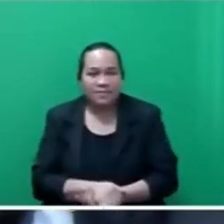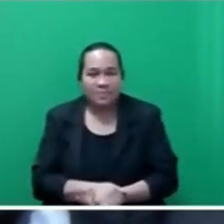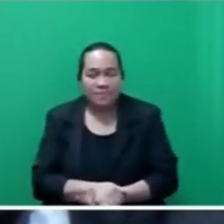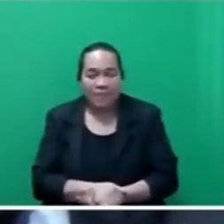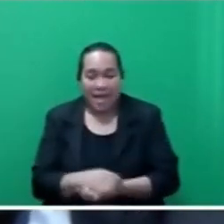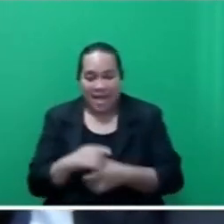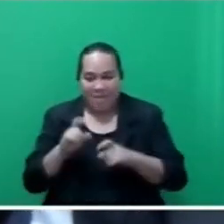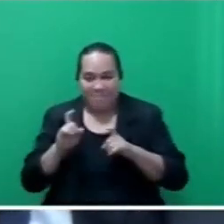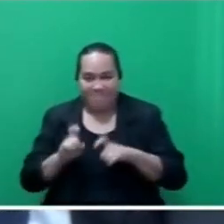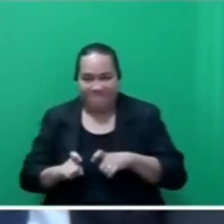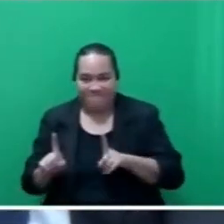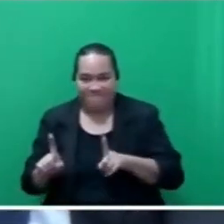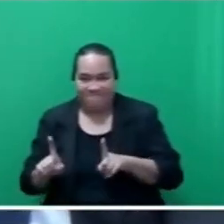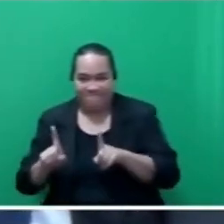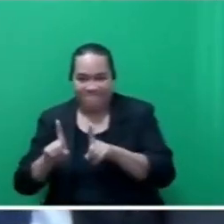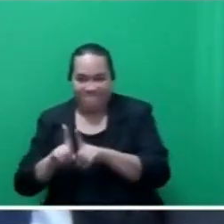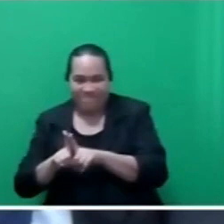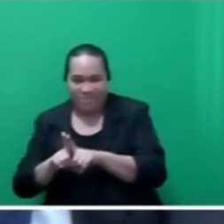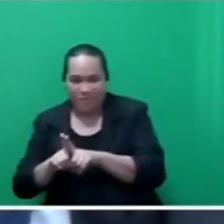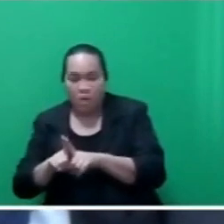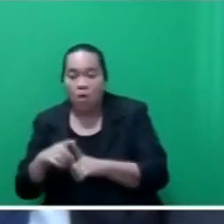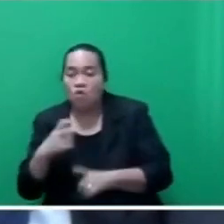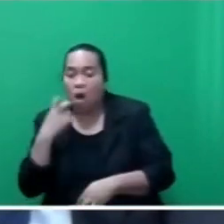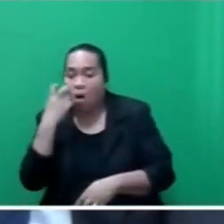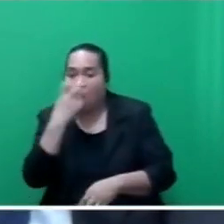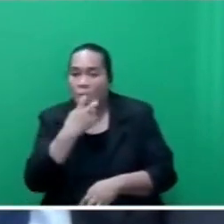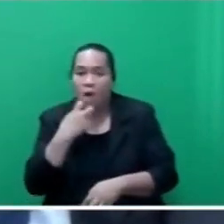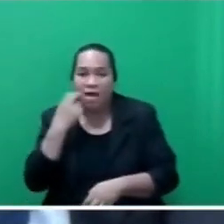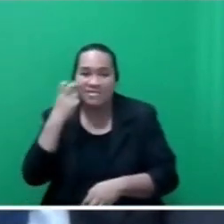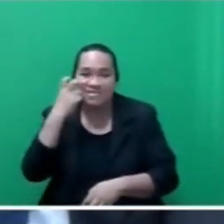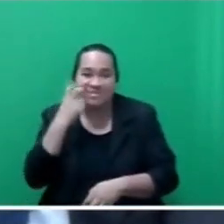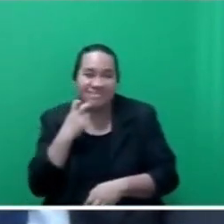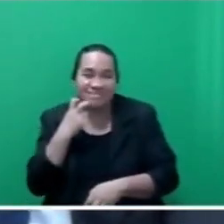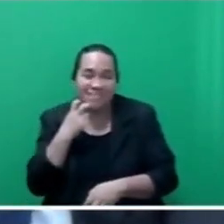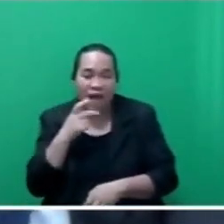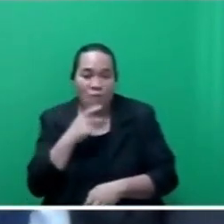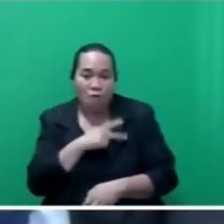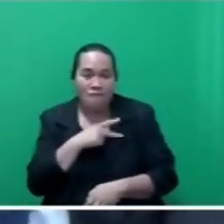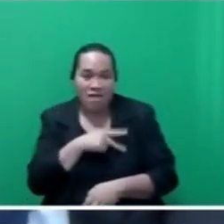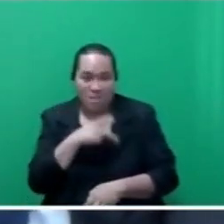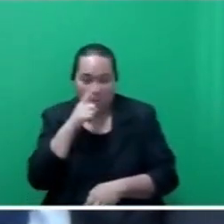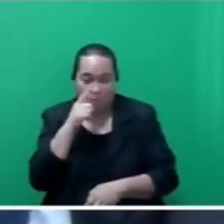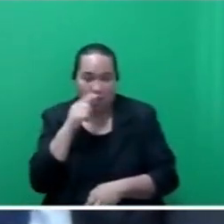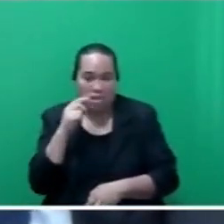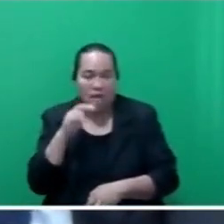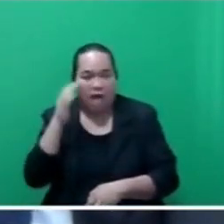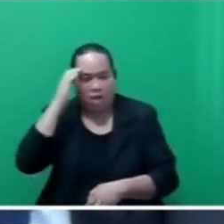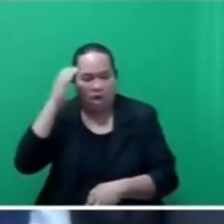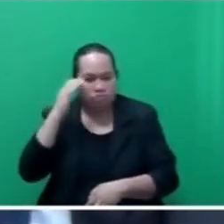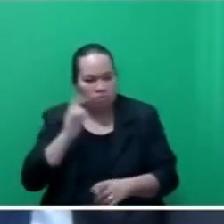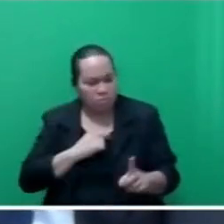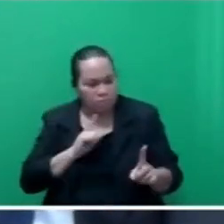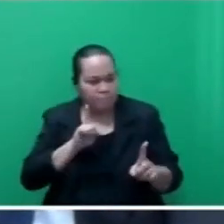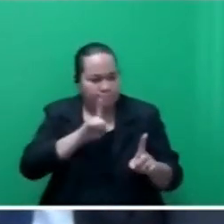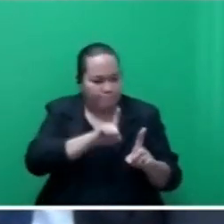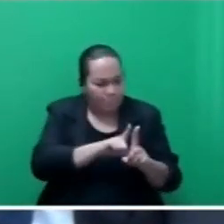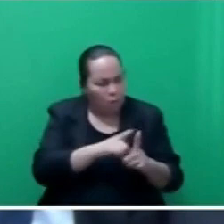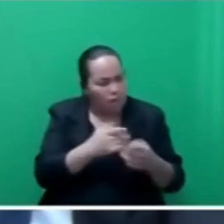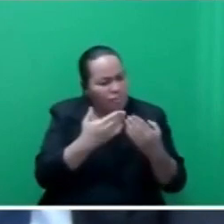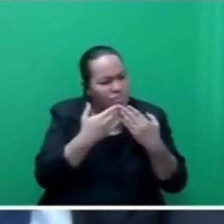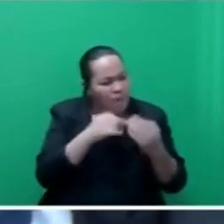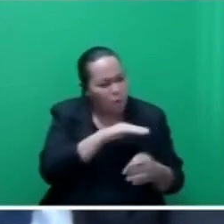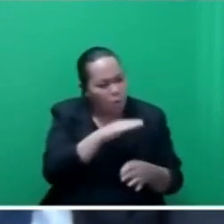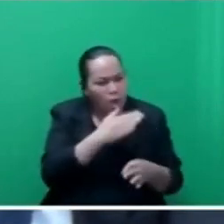spending the day predominantly with our oral health professionals around the country. And I want to thank them for the work that they've